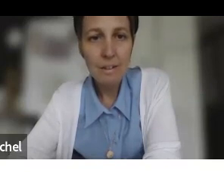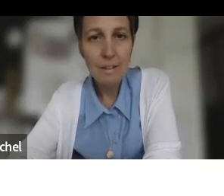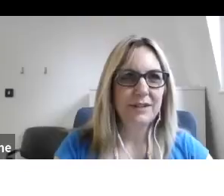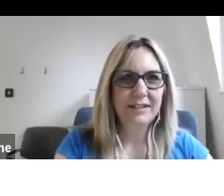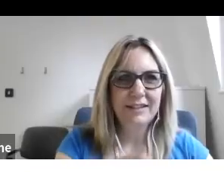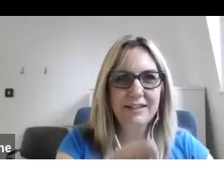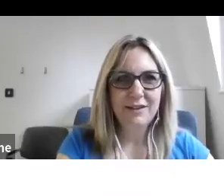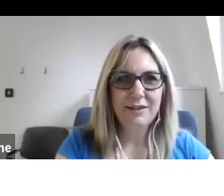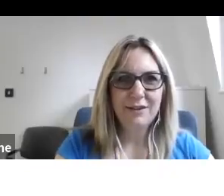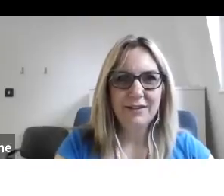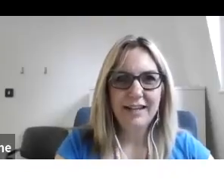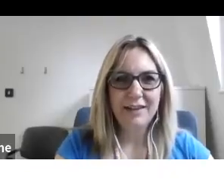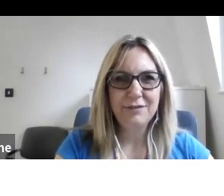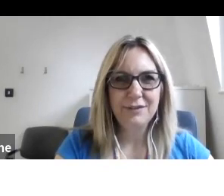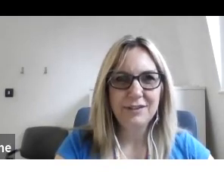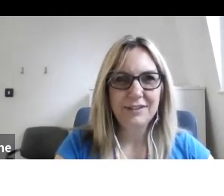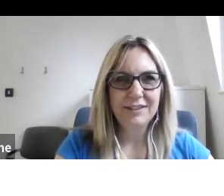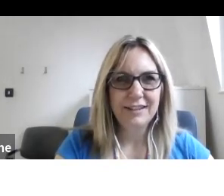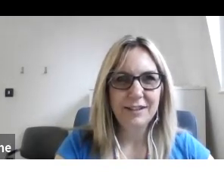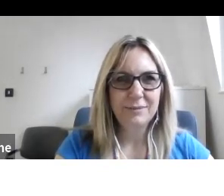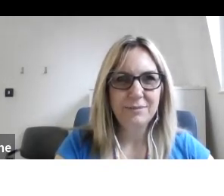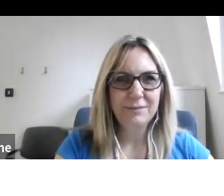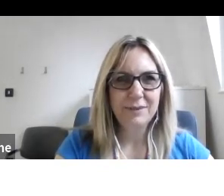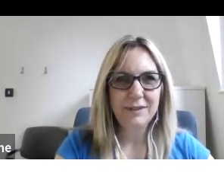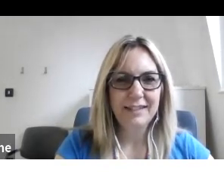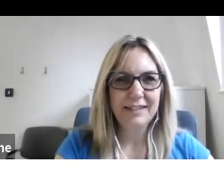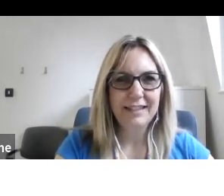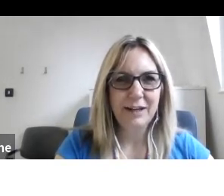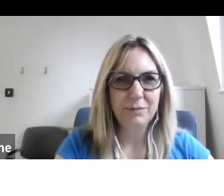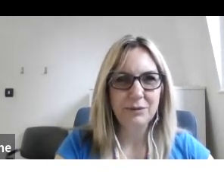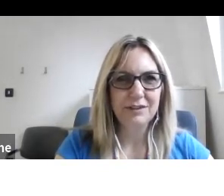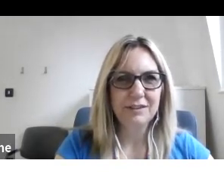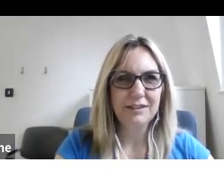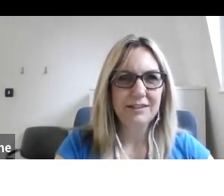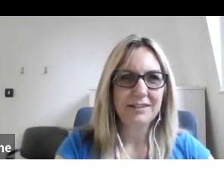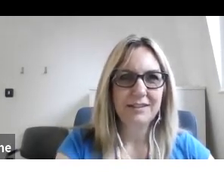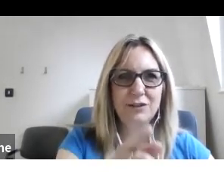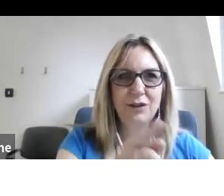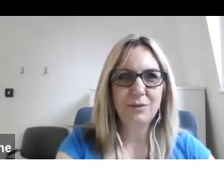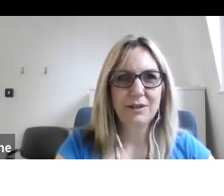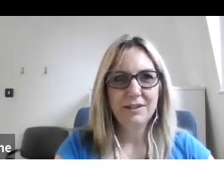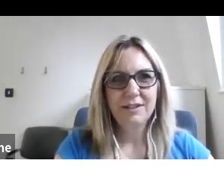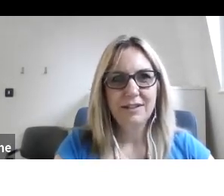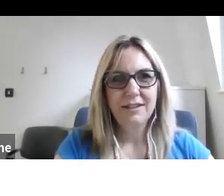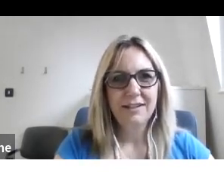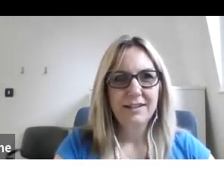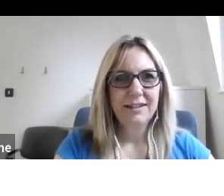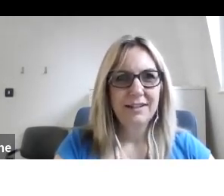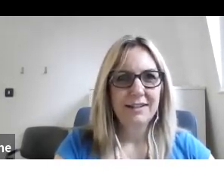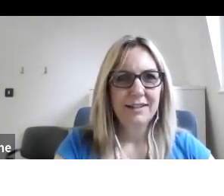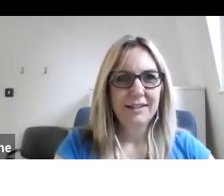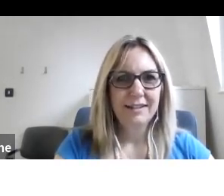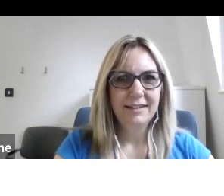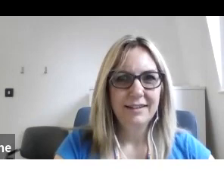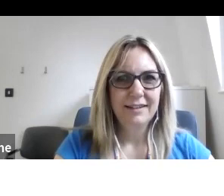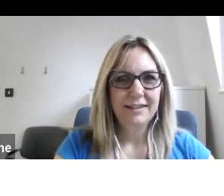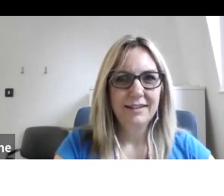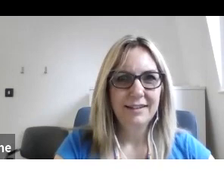Would it be that one on the left? The yellow button at the top.